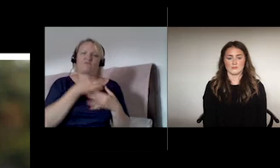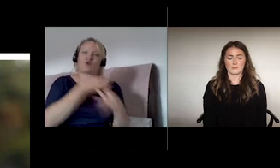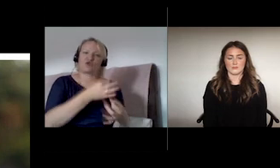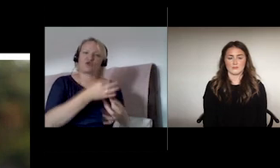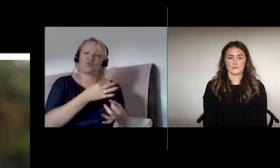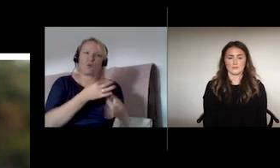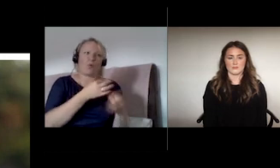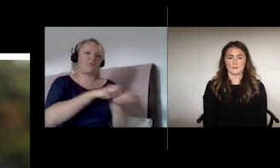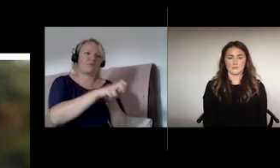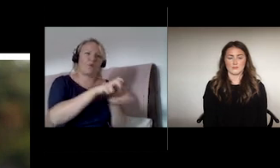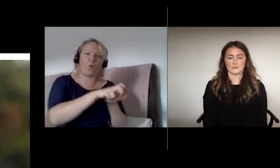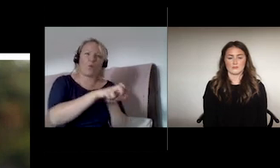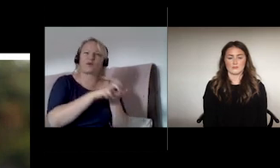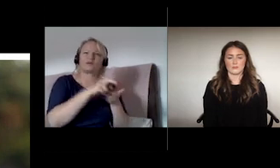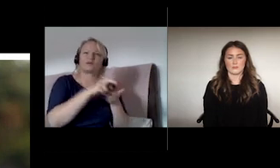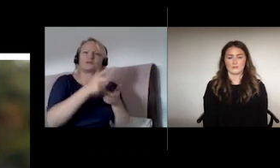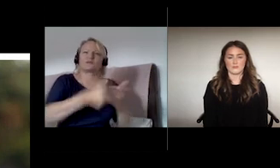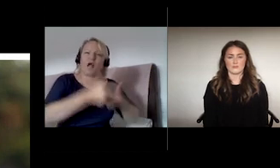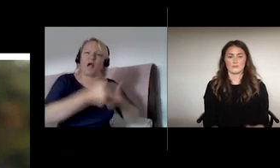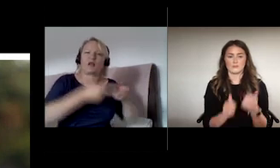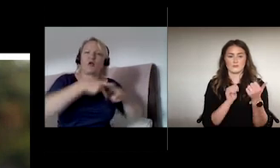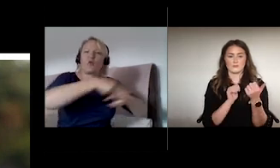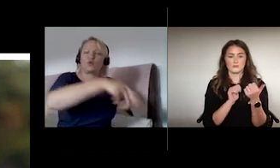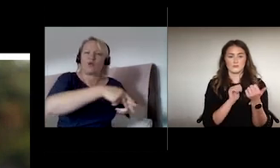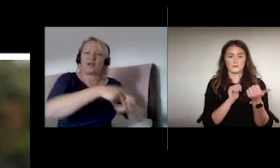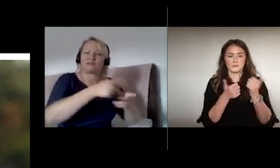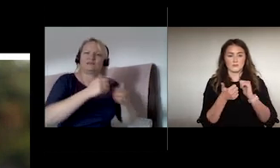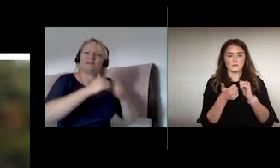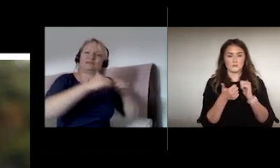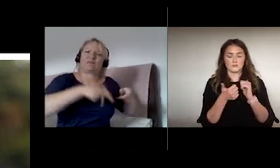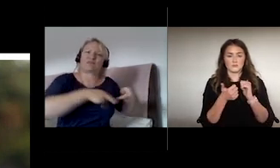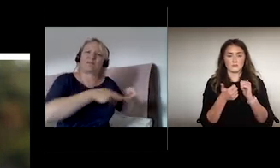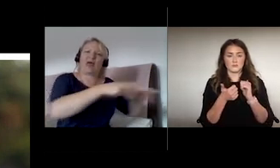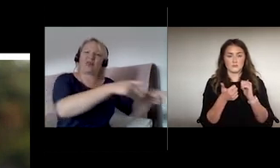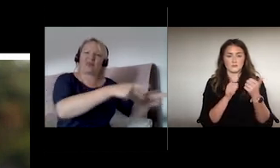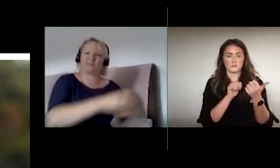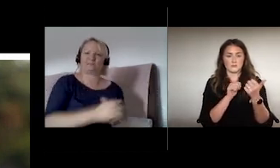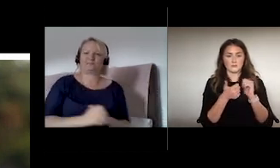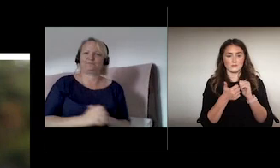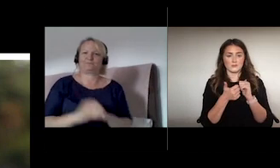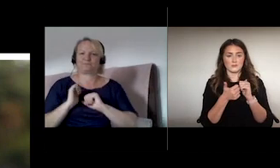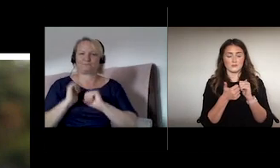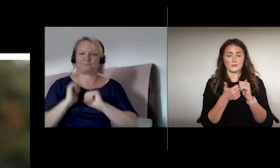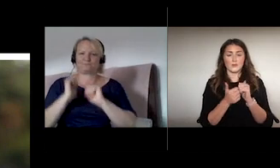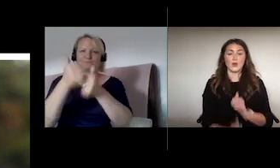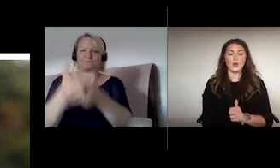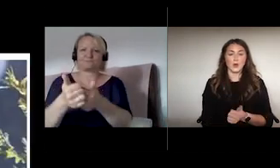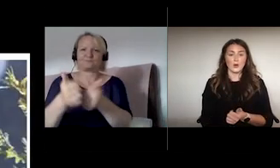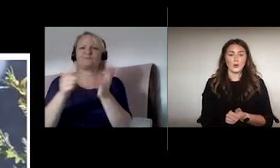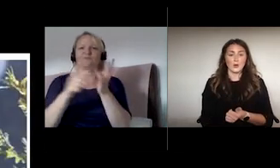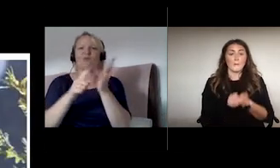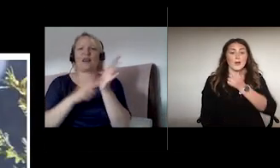road users by introducing appropriate measures to protect walkers, cyclists and horse riders.